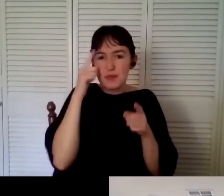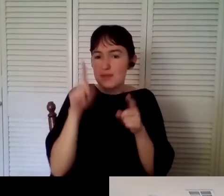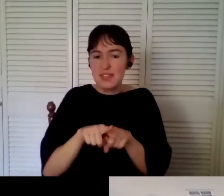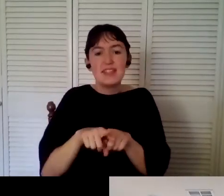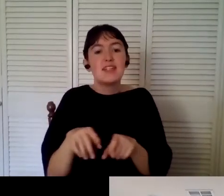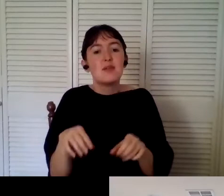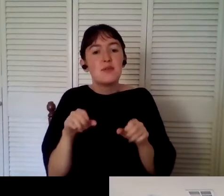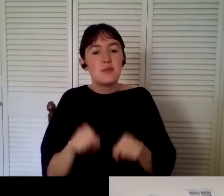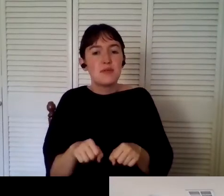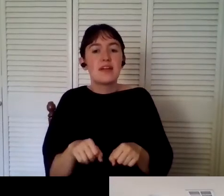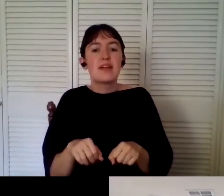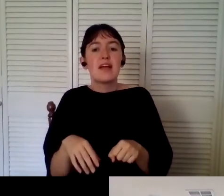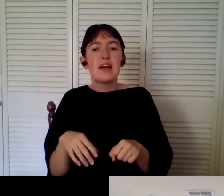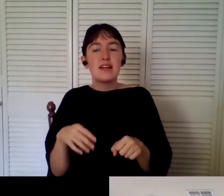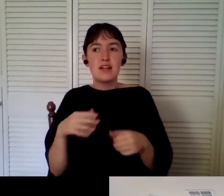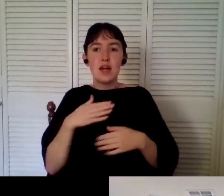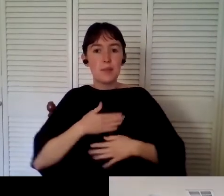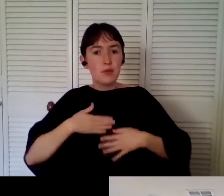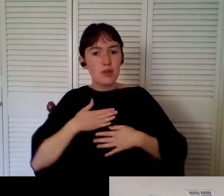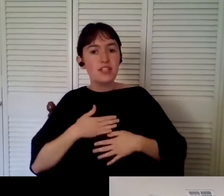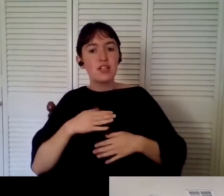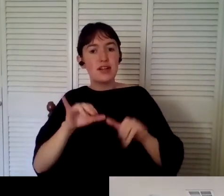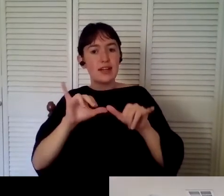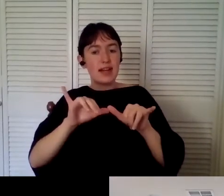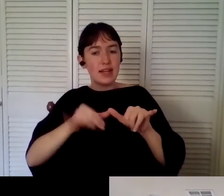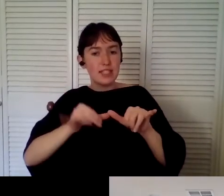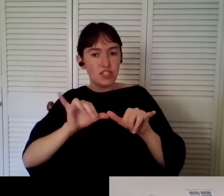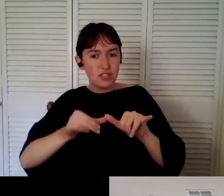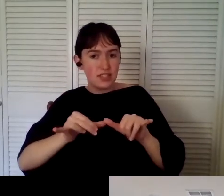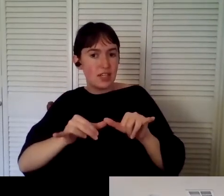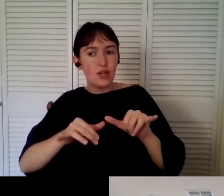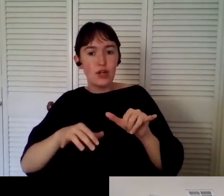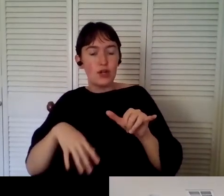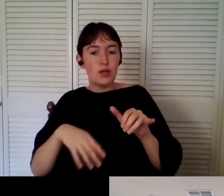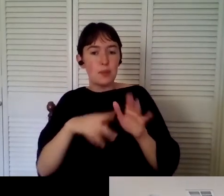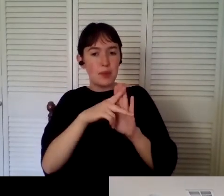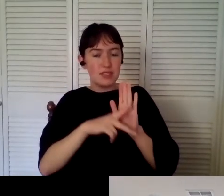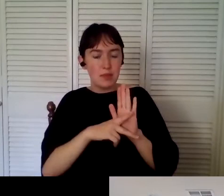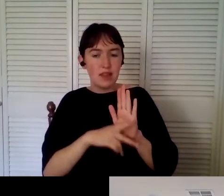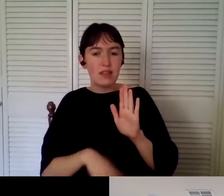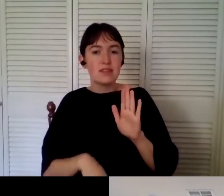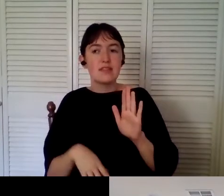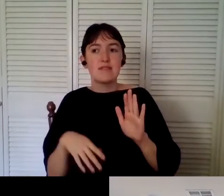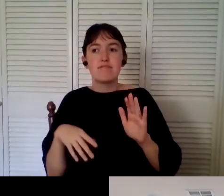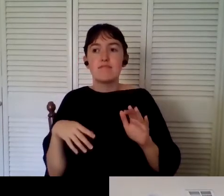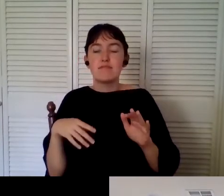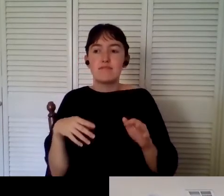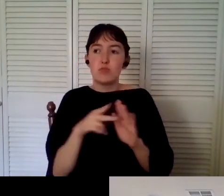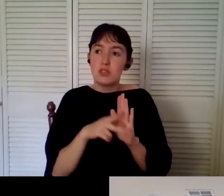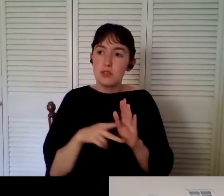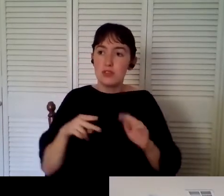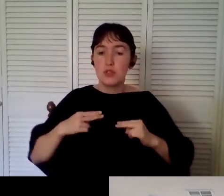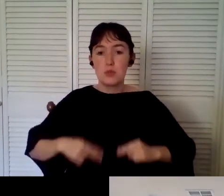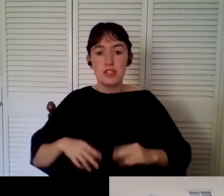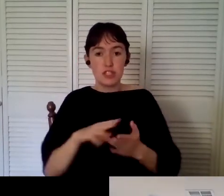the engineering principles that go into making them and the engineering principles that humans learned by making them than